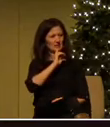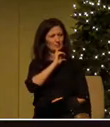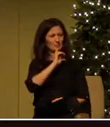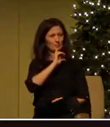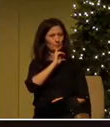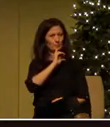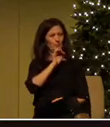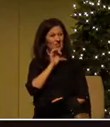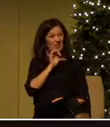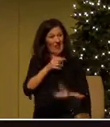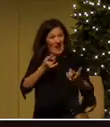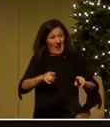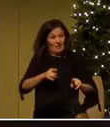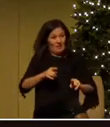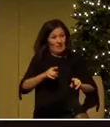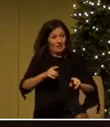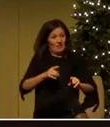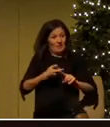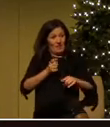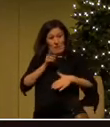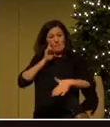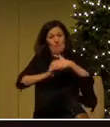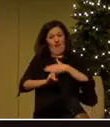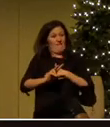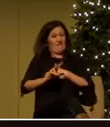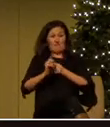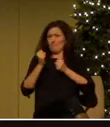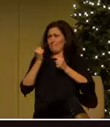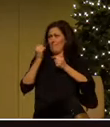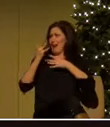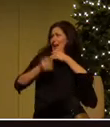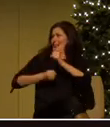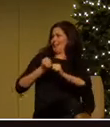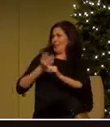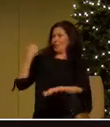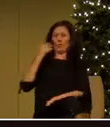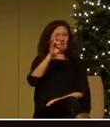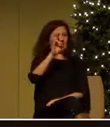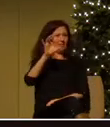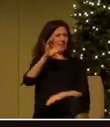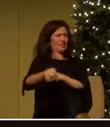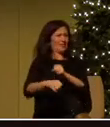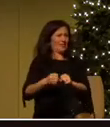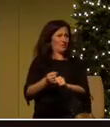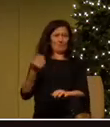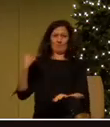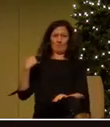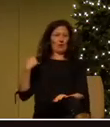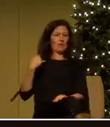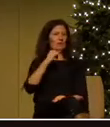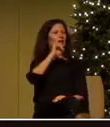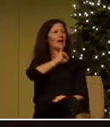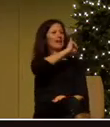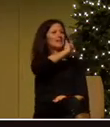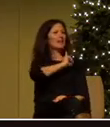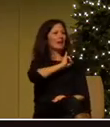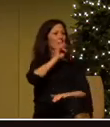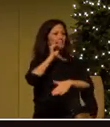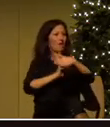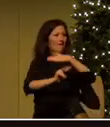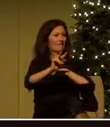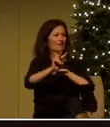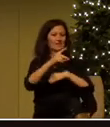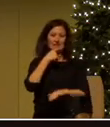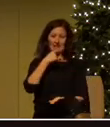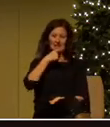prophecy. This is something that a prophet had spoken long ago, 700 years earlier, the prophet Isaiah. And he had said,